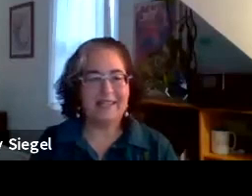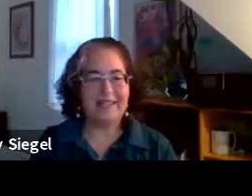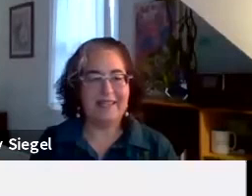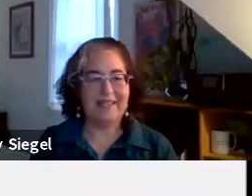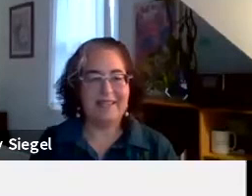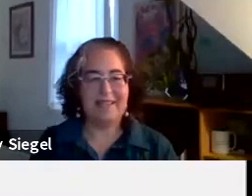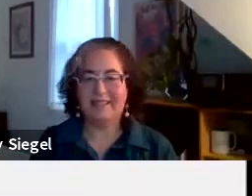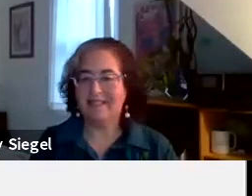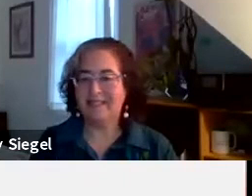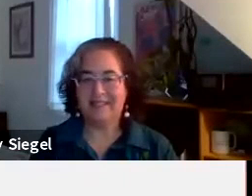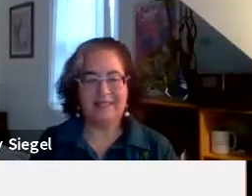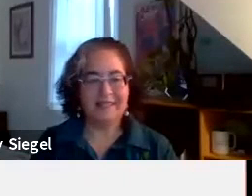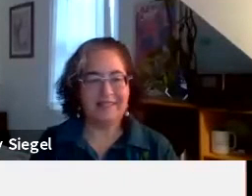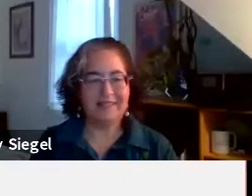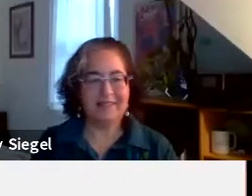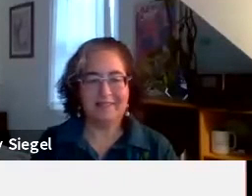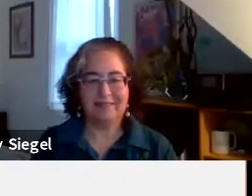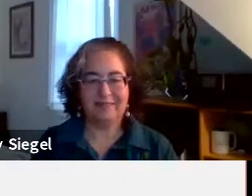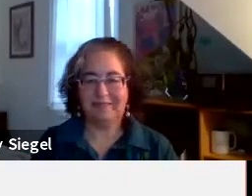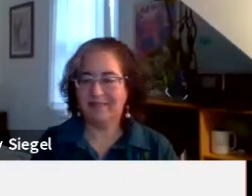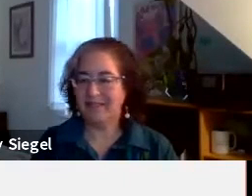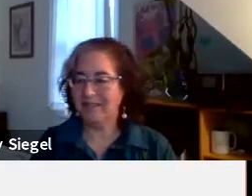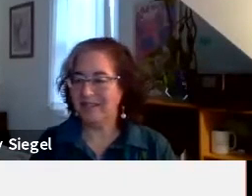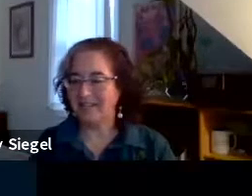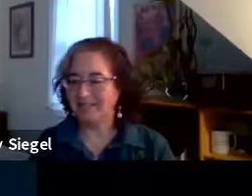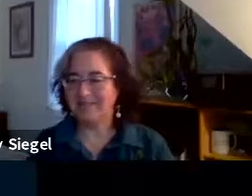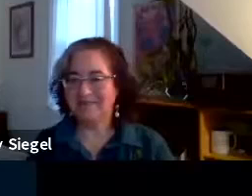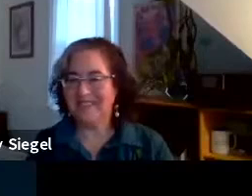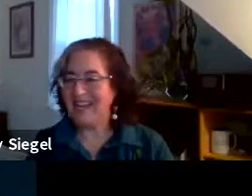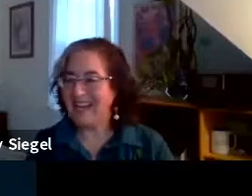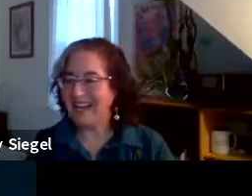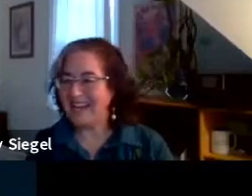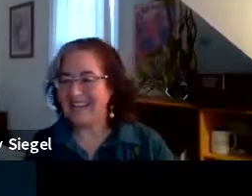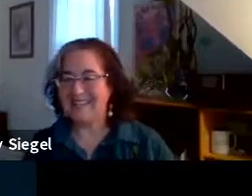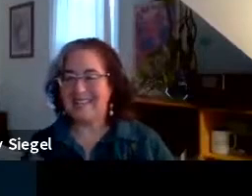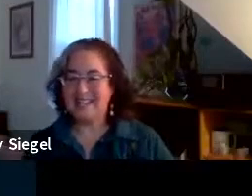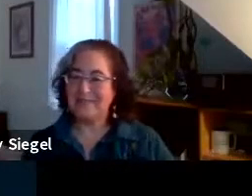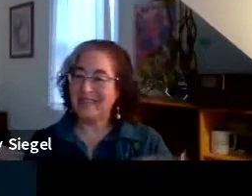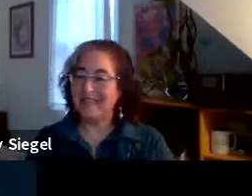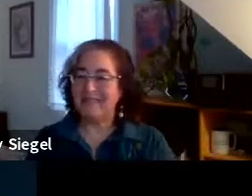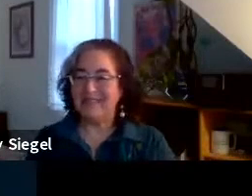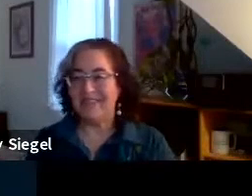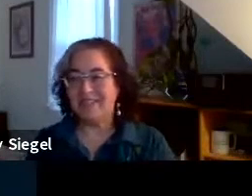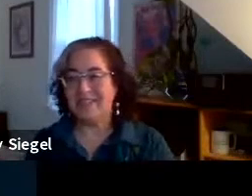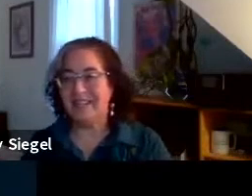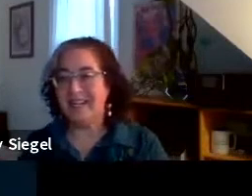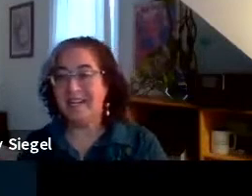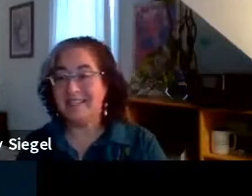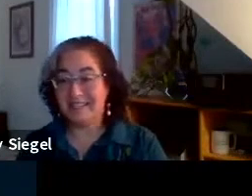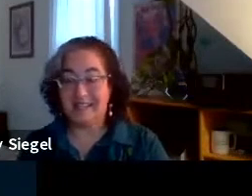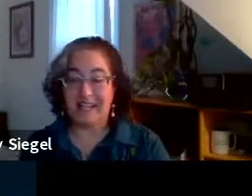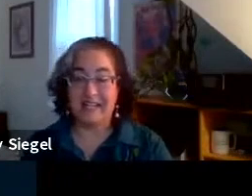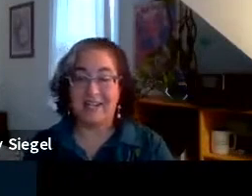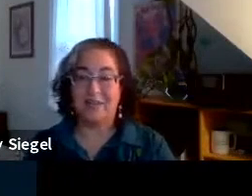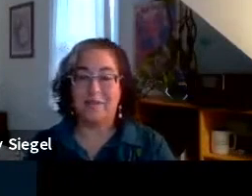of screen. At top right is mini video of presenting speaker. First slide, title, Introduction to Cultural Accessibility. Hi, thanks for that lovely introduction. It